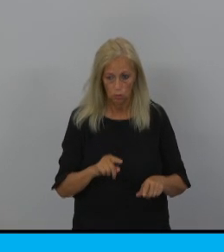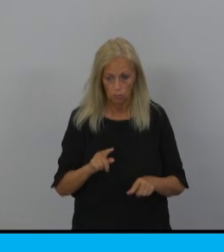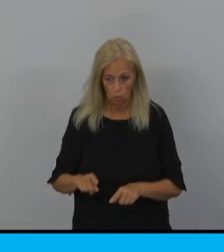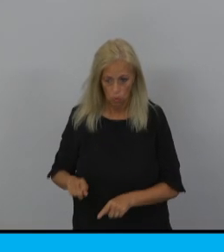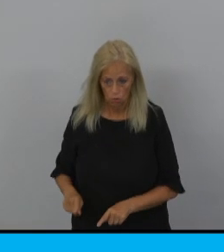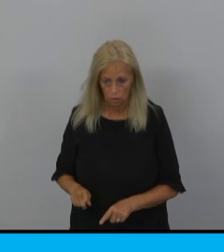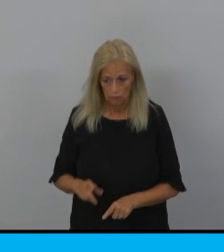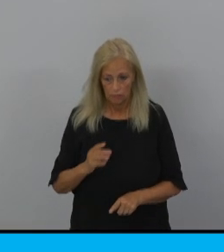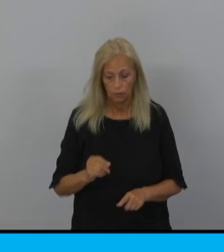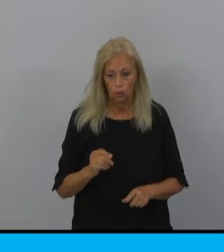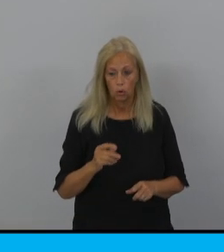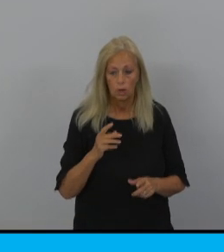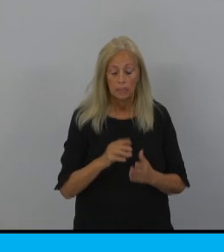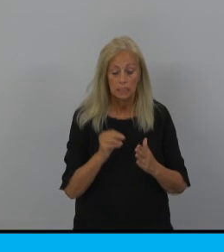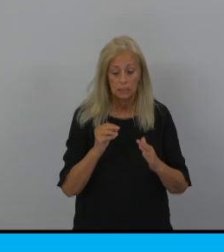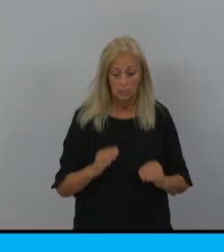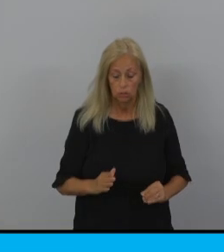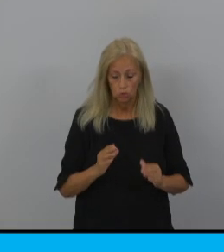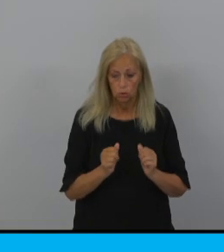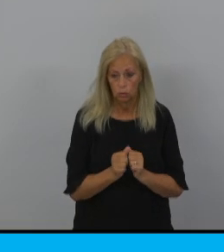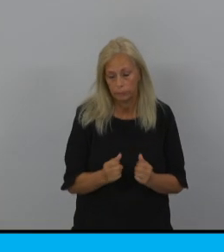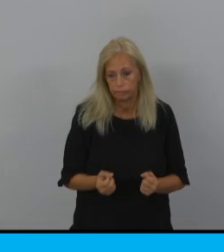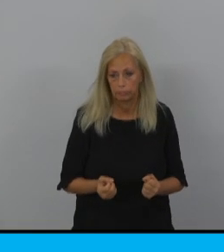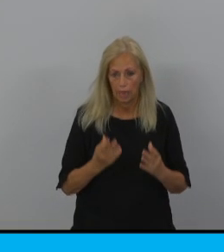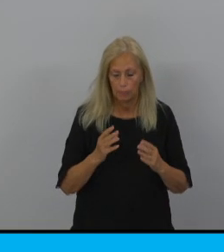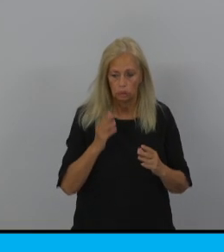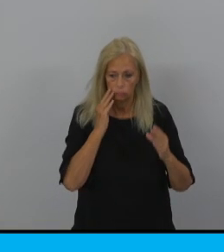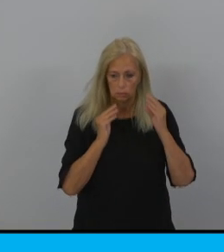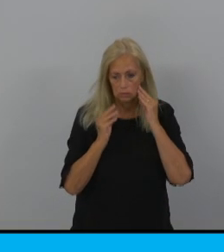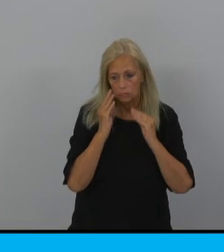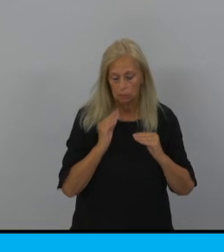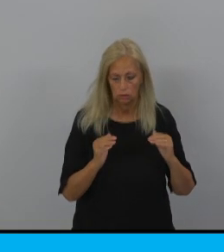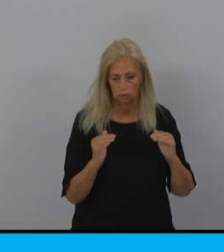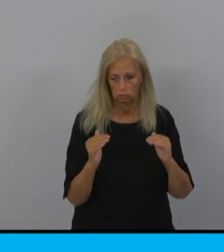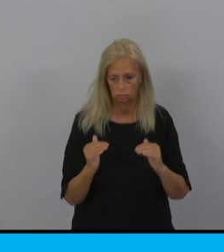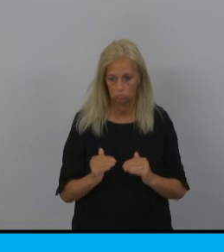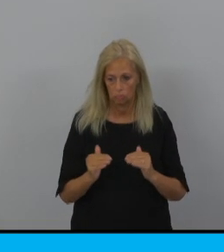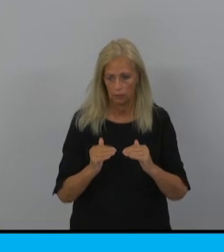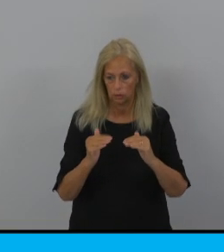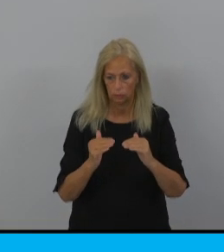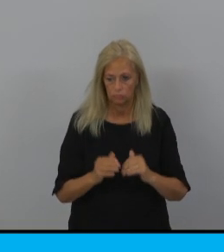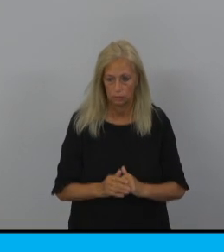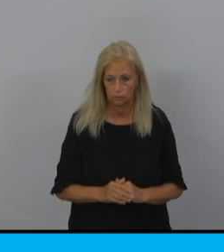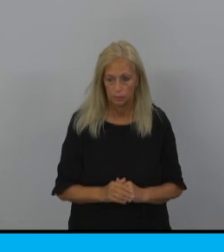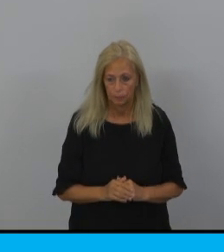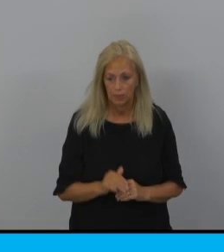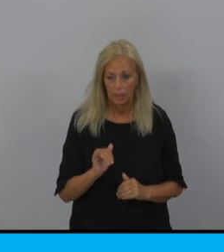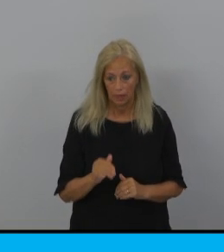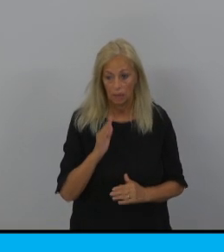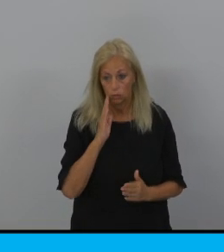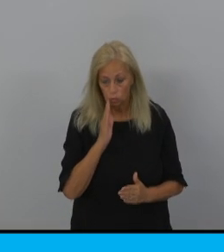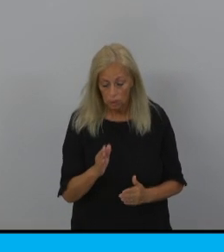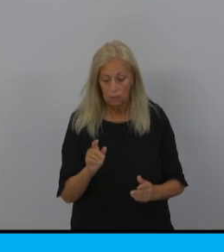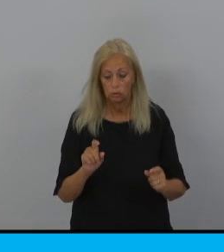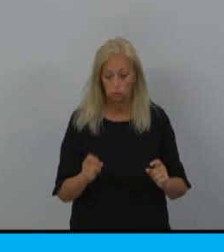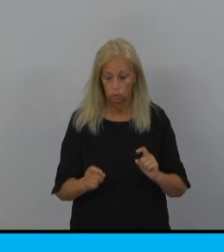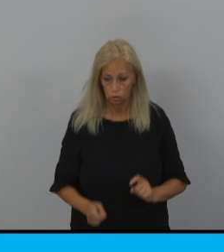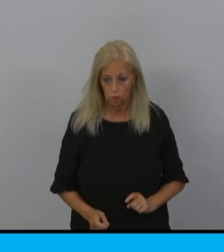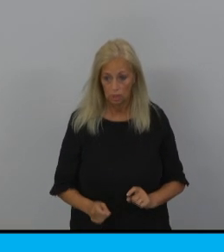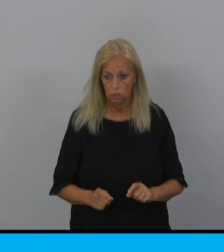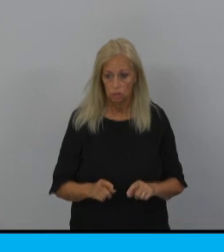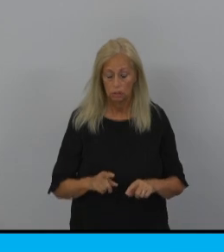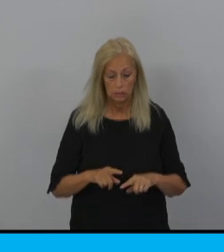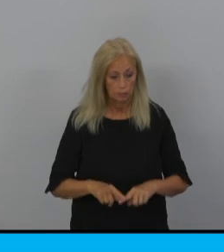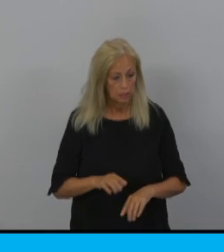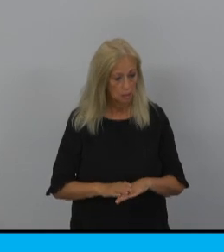each experience level and have estimated what we're going to get. But will be built, that will change based on